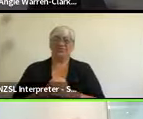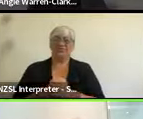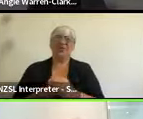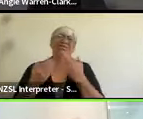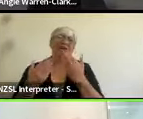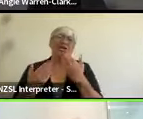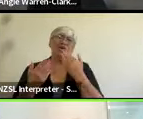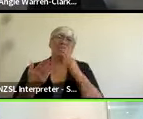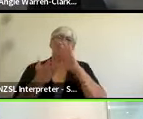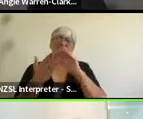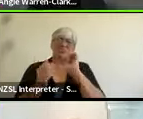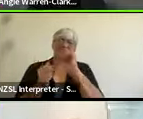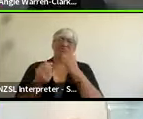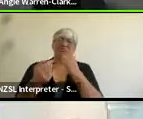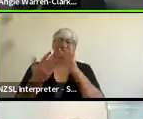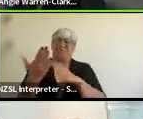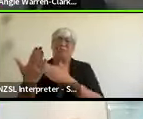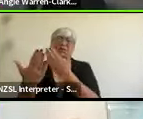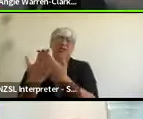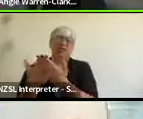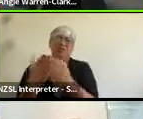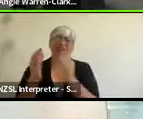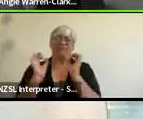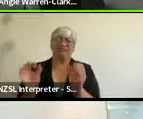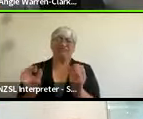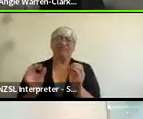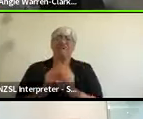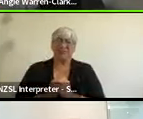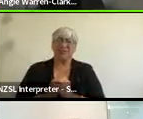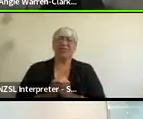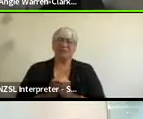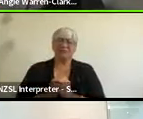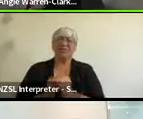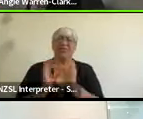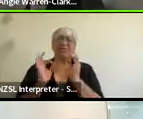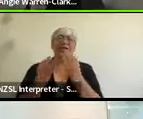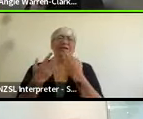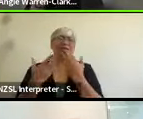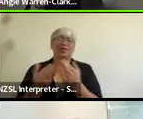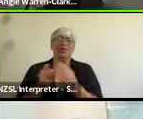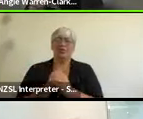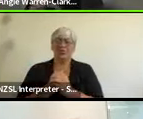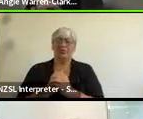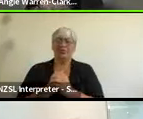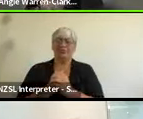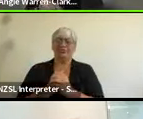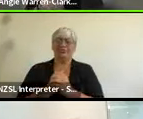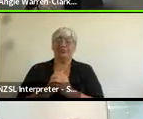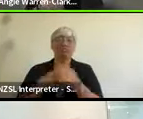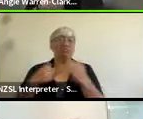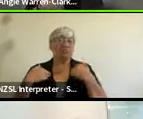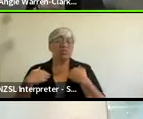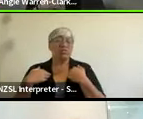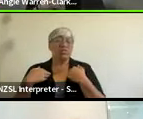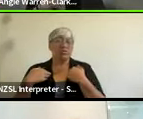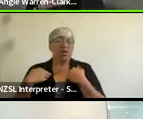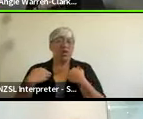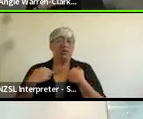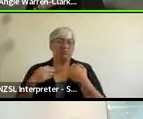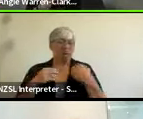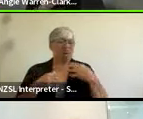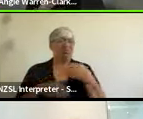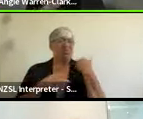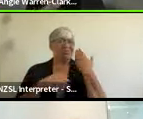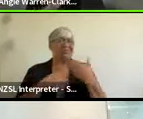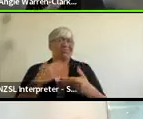you for your submission. I must say, it's as I hear more and more, there are